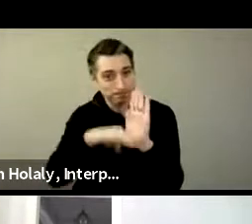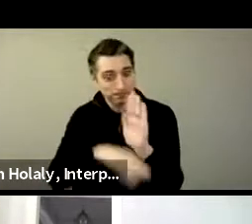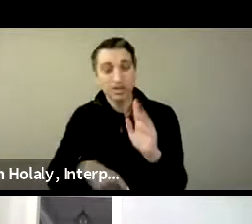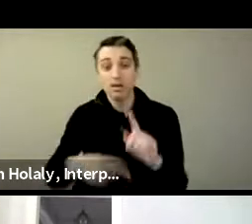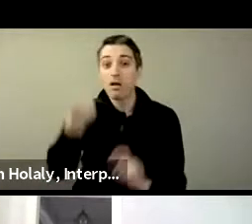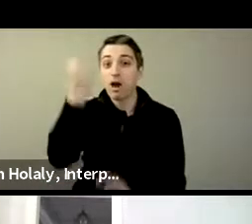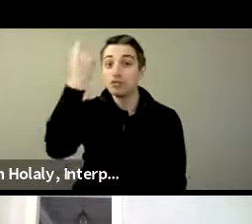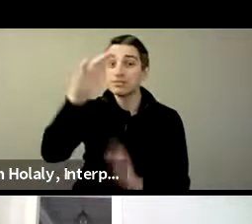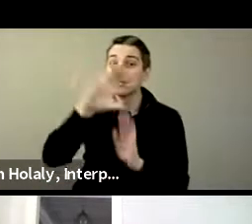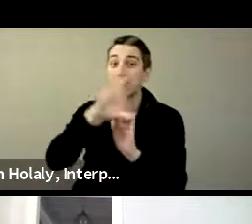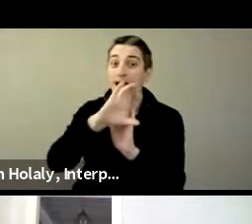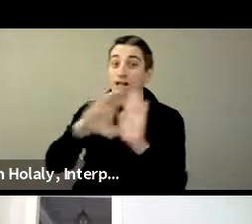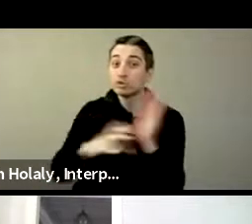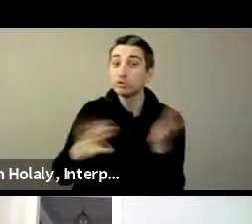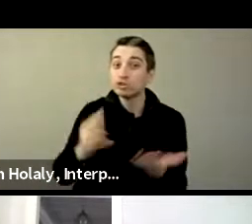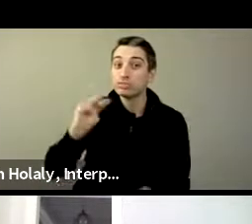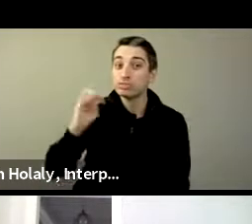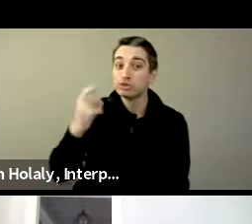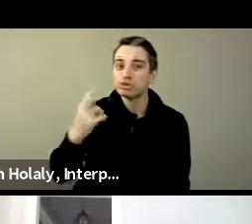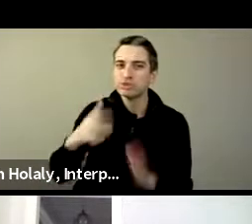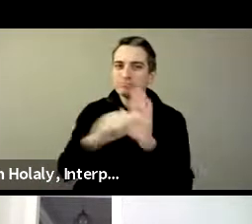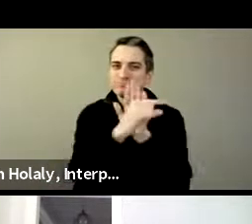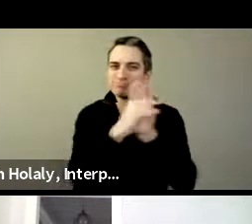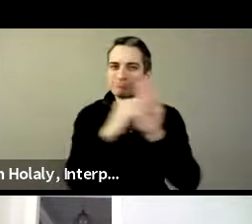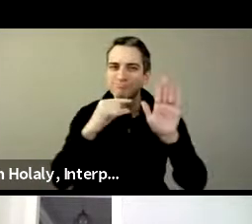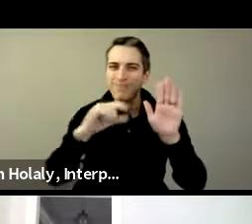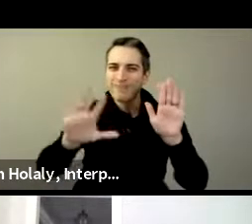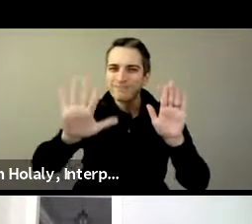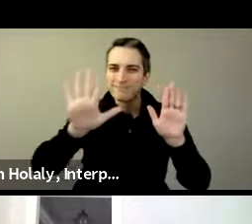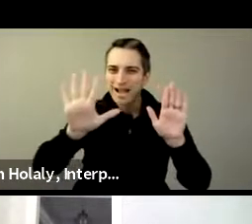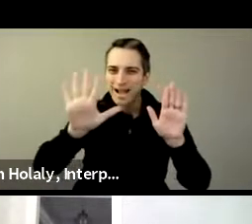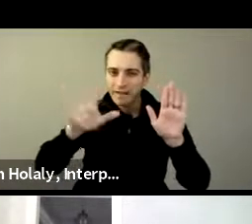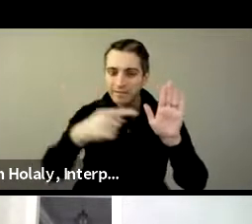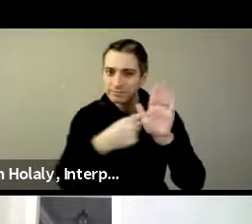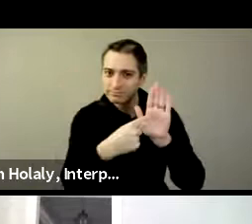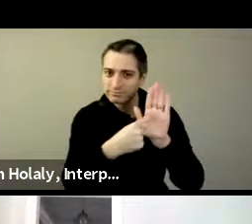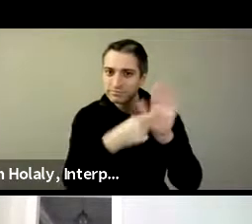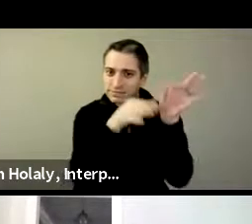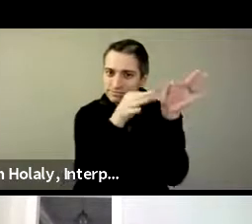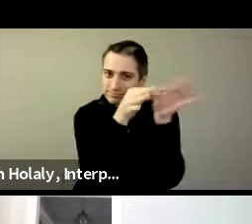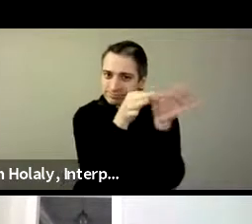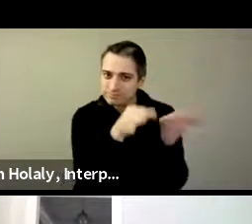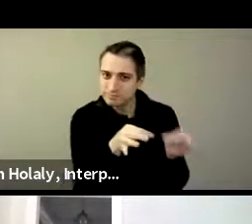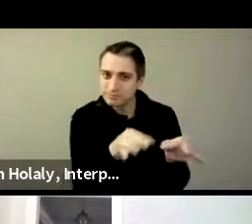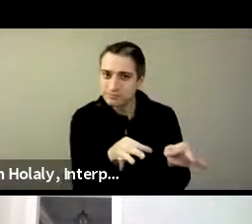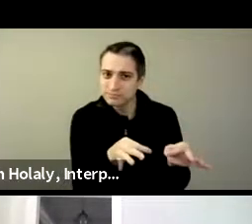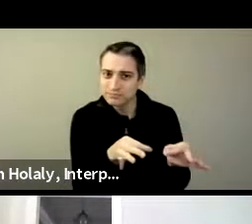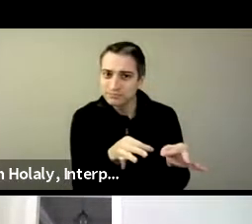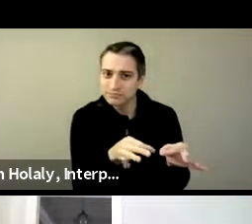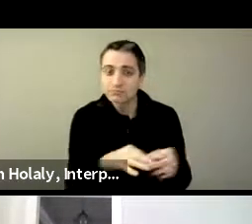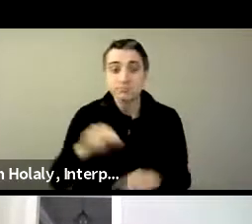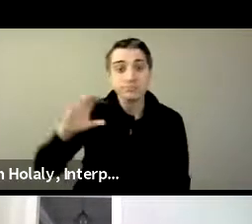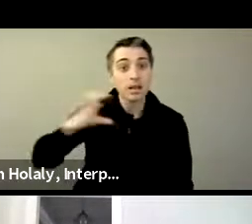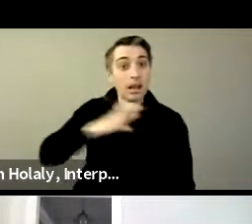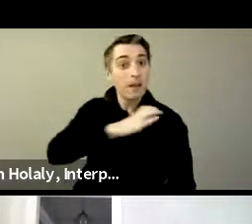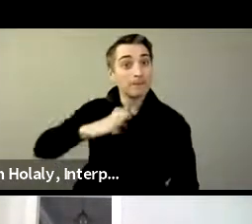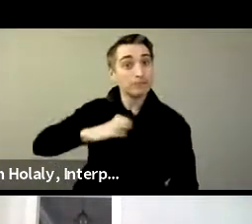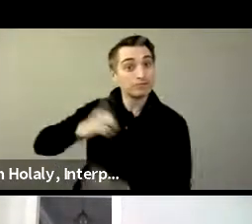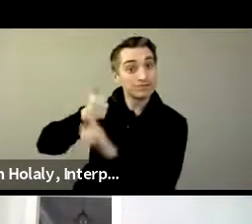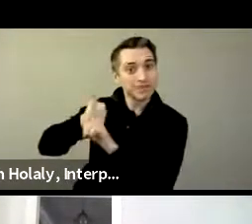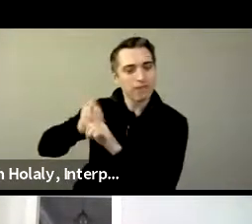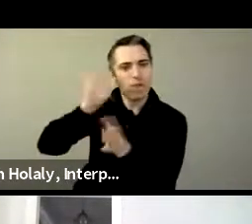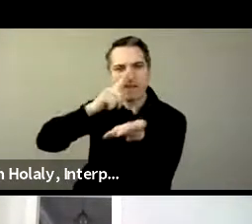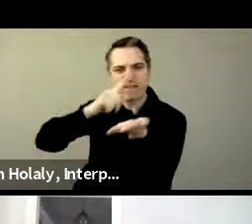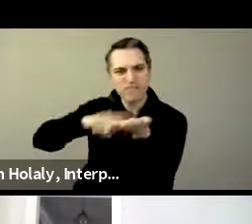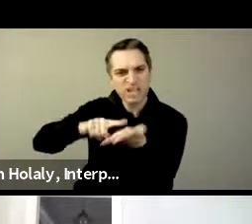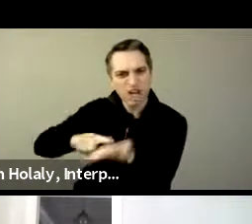the Michigan Constitution. And in there, it tells you that the commission is to investigate